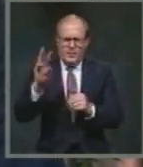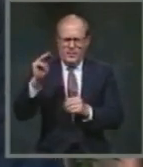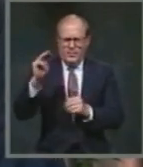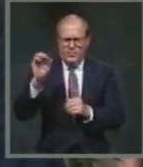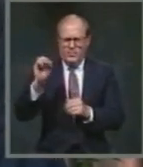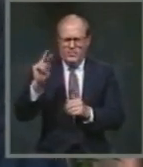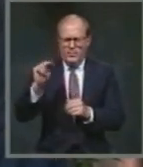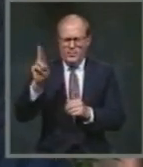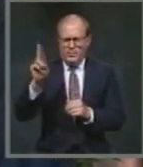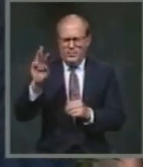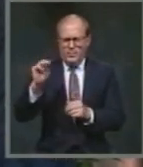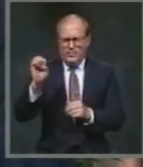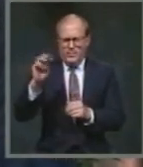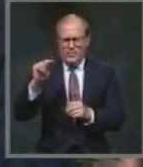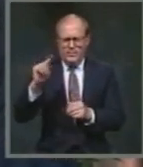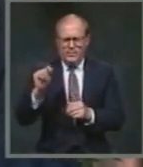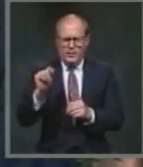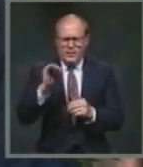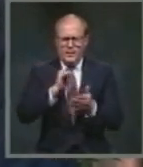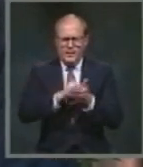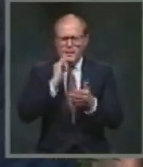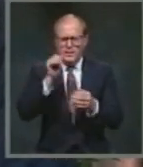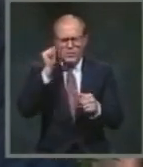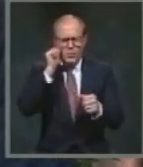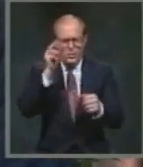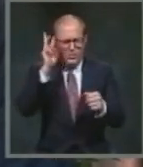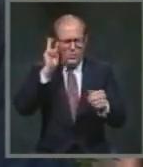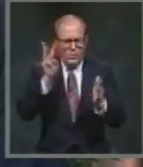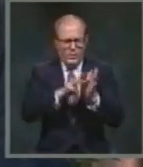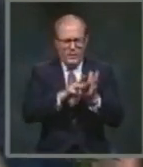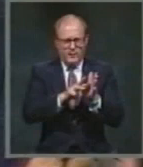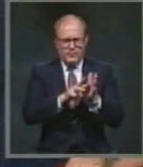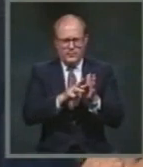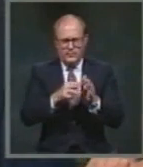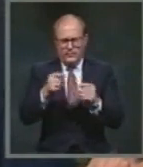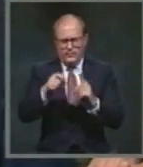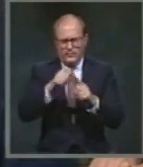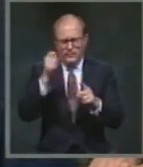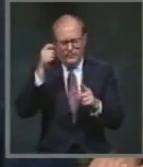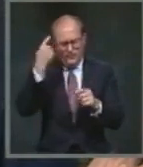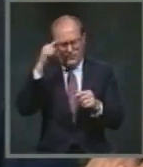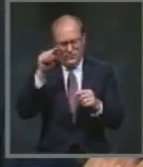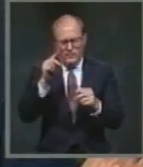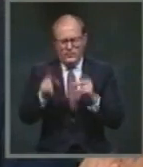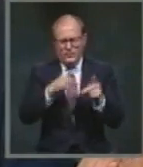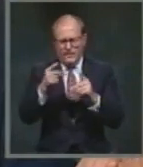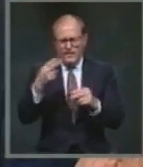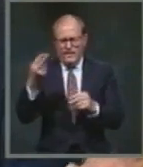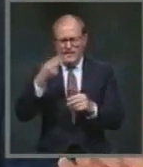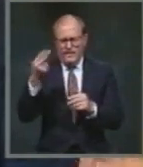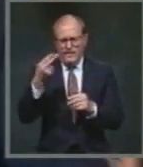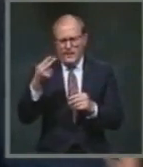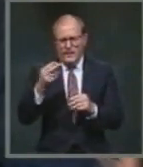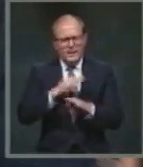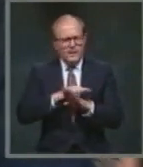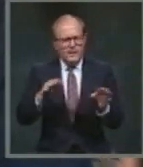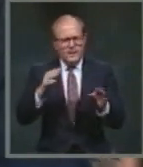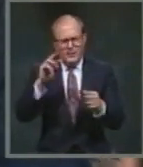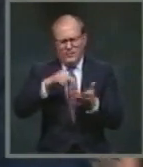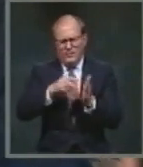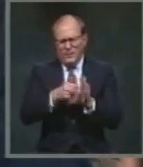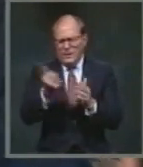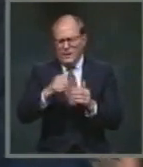an important event in a people's history. It didn't mean anything to anybody else. To other